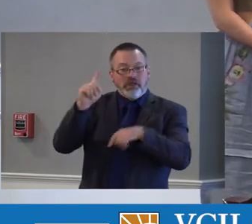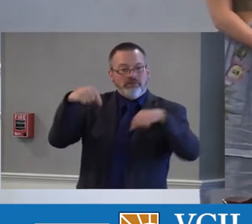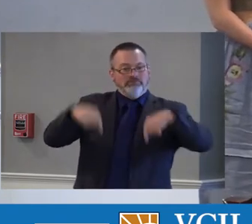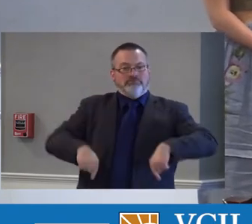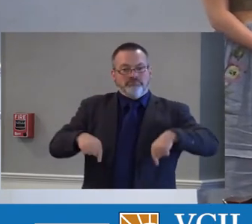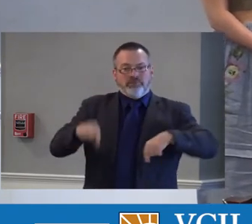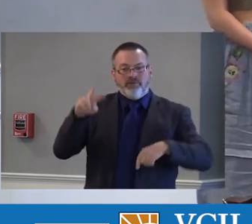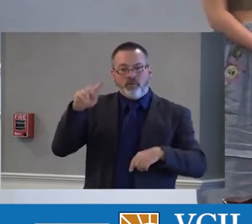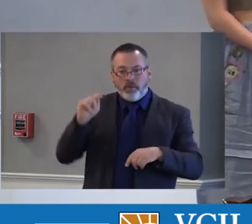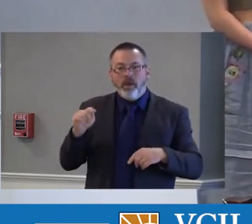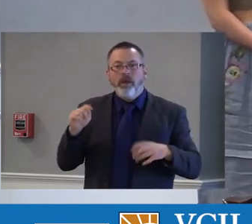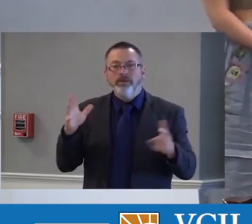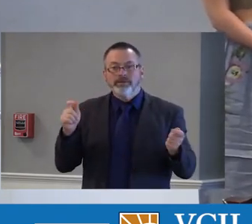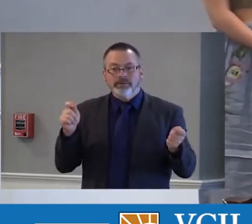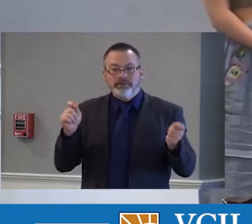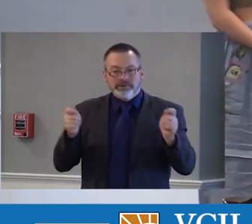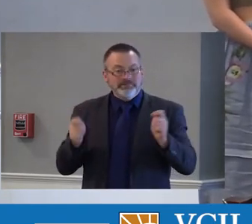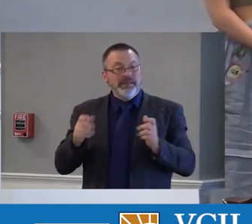Disability engineering course.